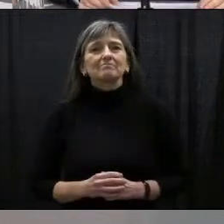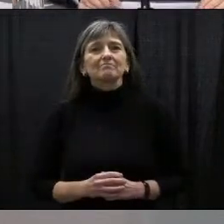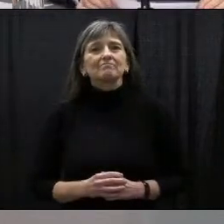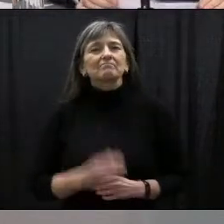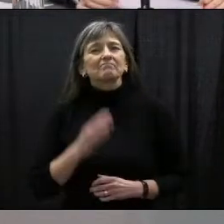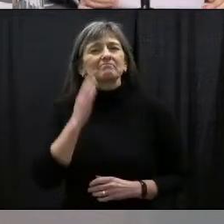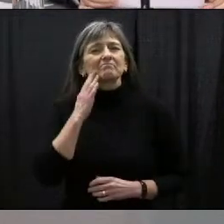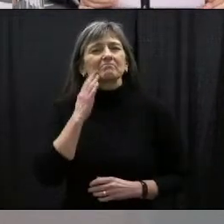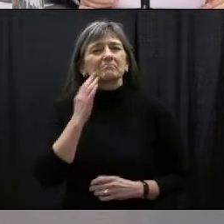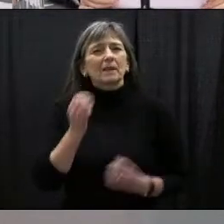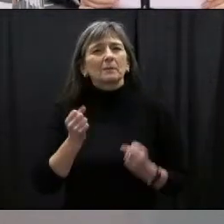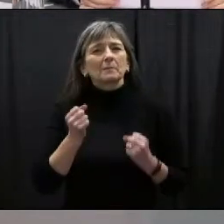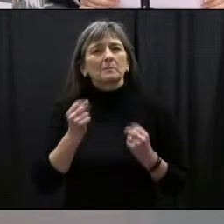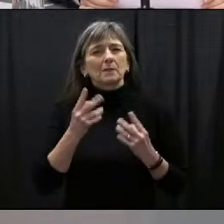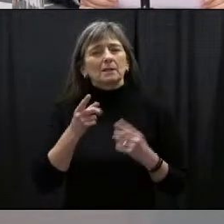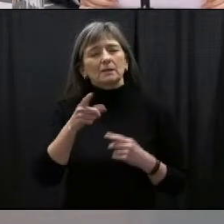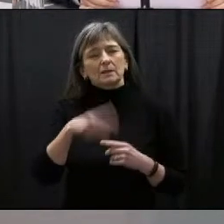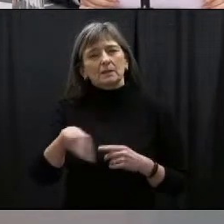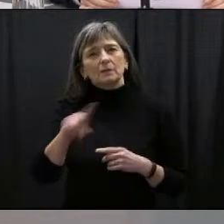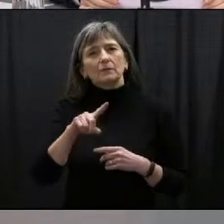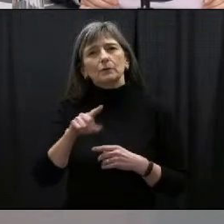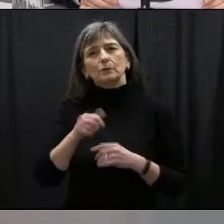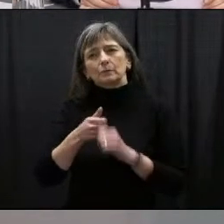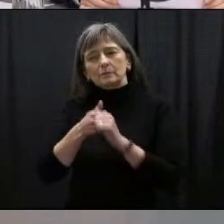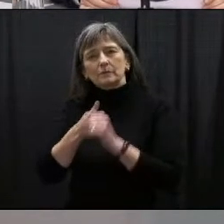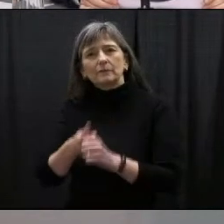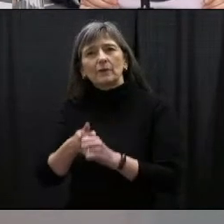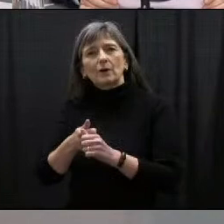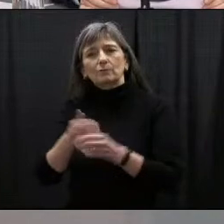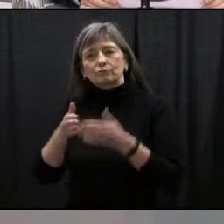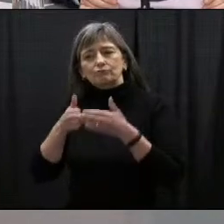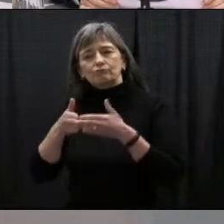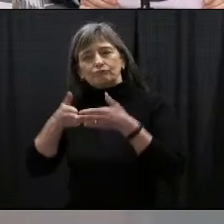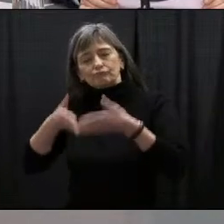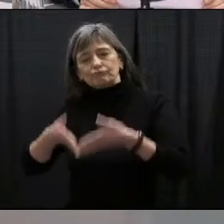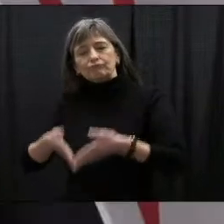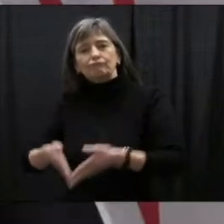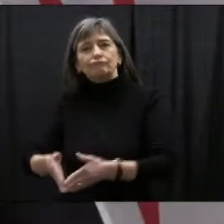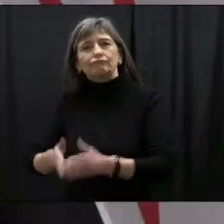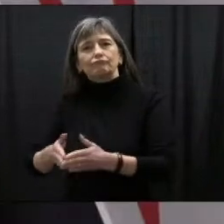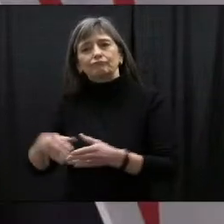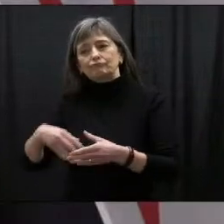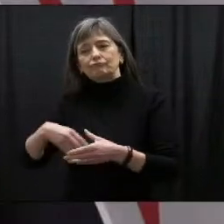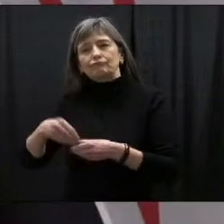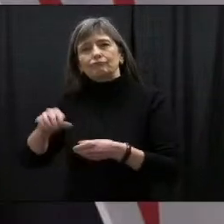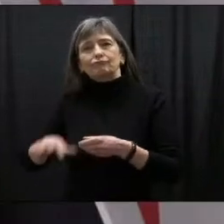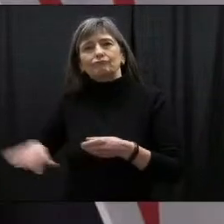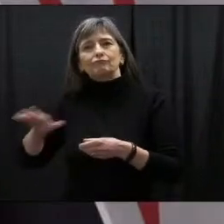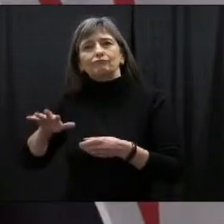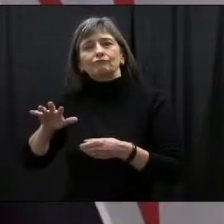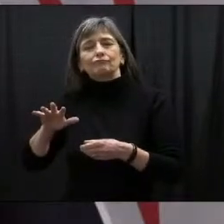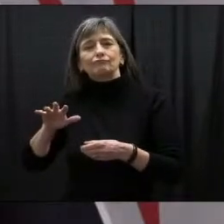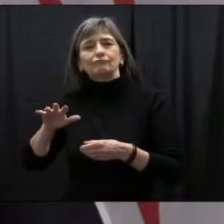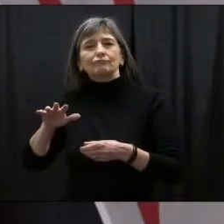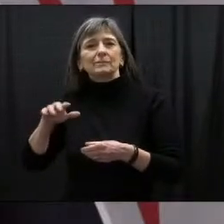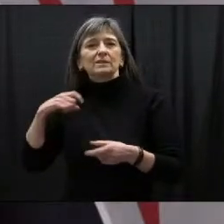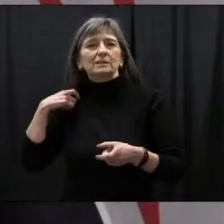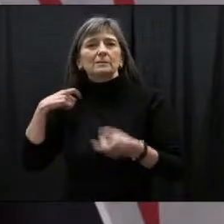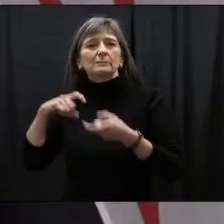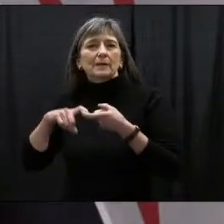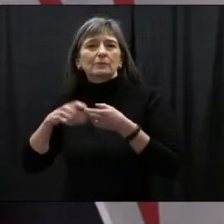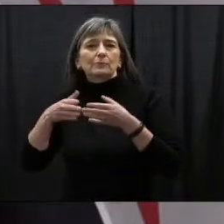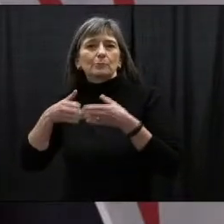You are following the tragic incident unfolding off our shores involving the sinking of the Spanish fishing